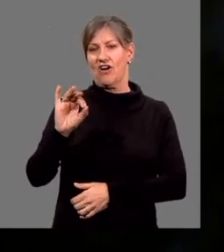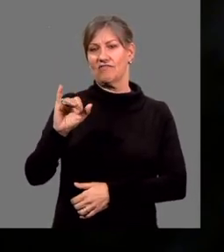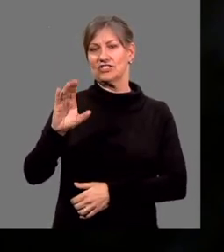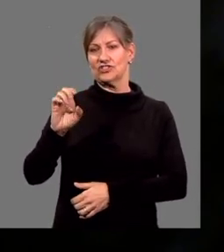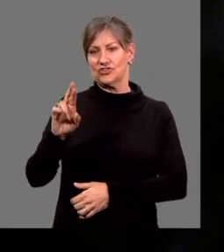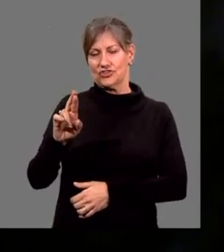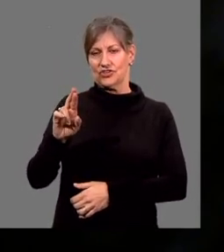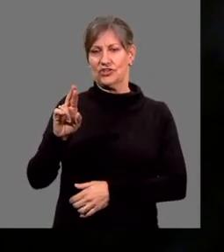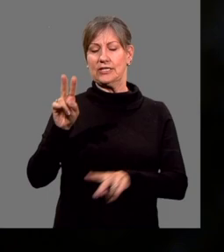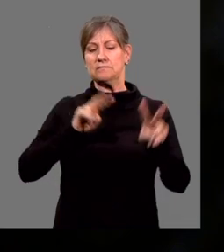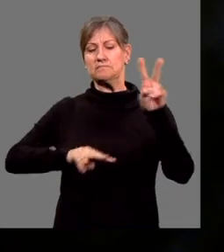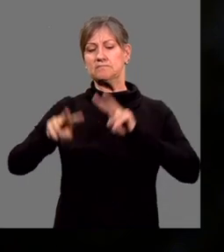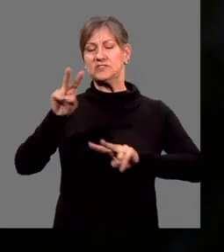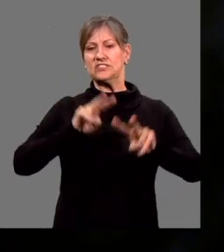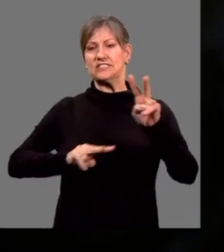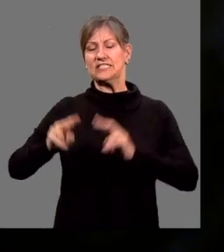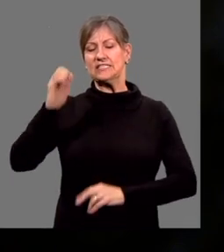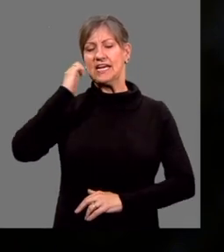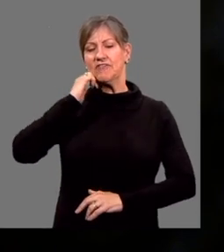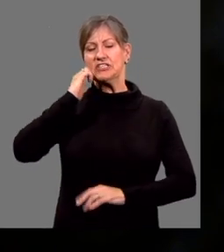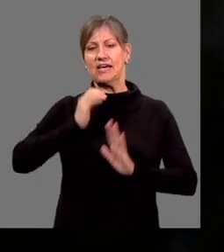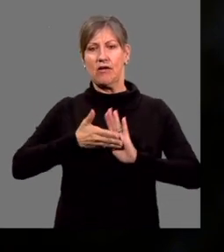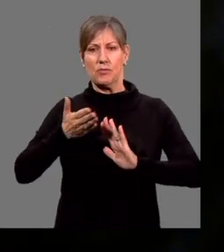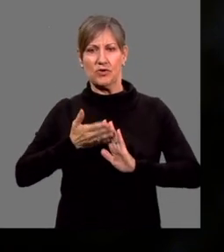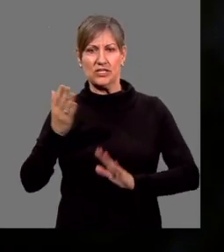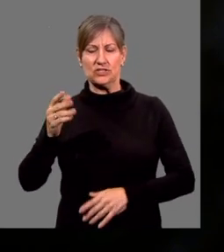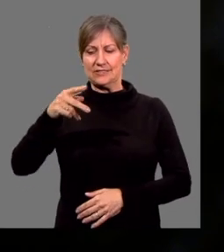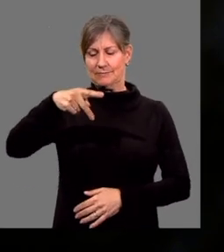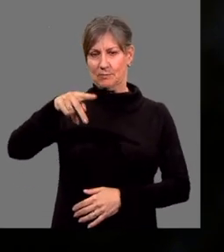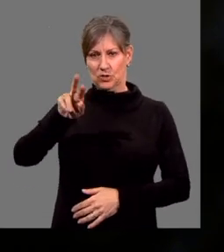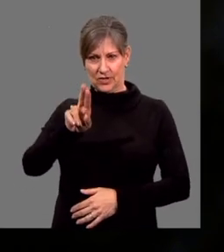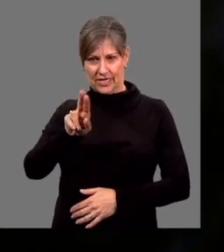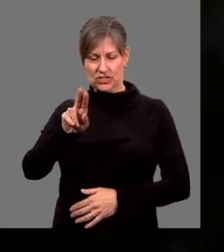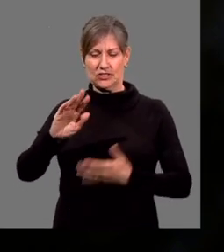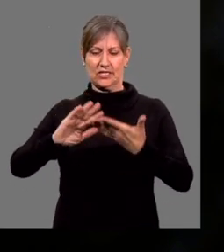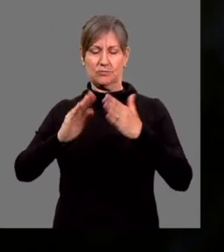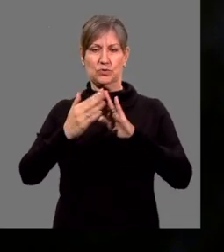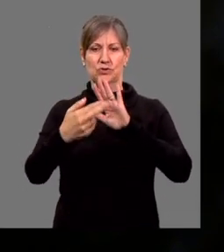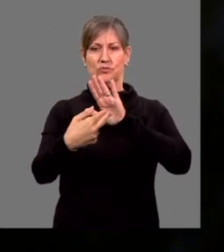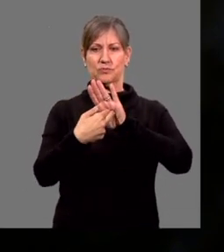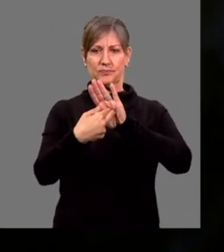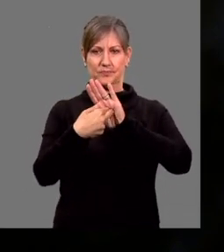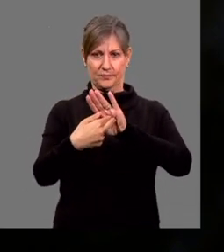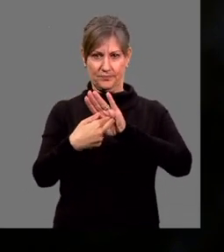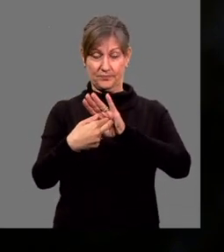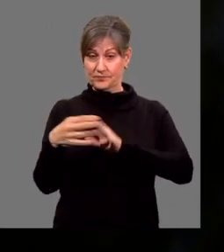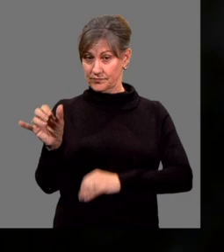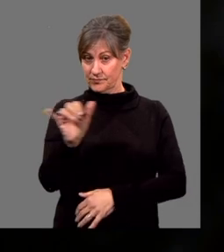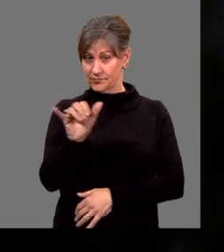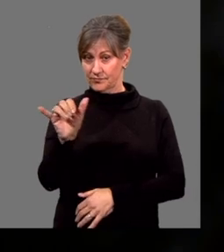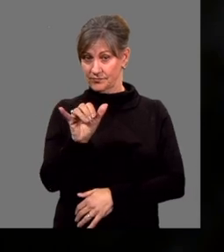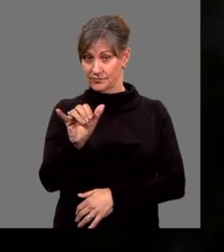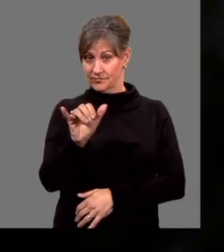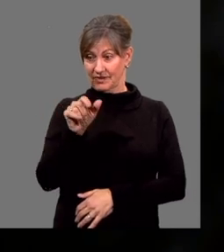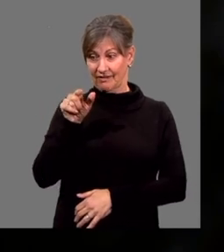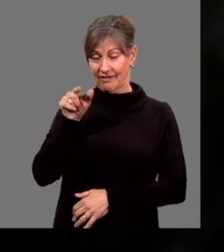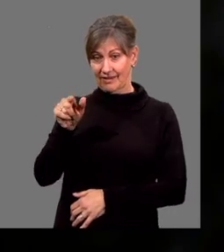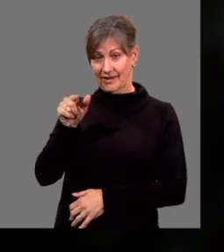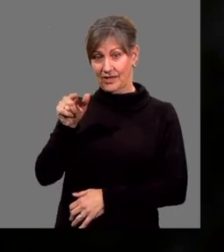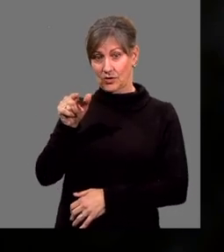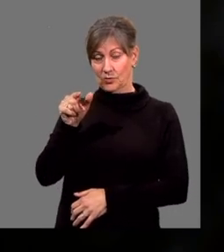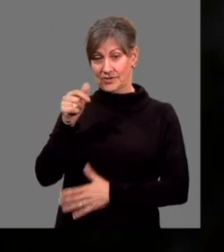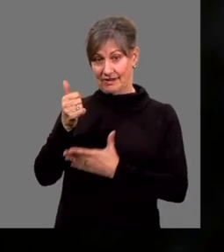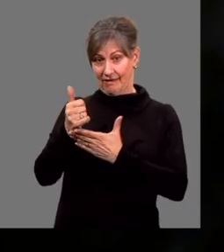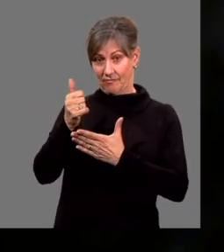He oversees the Chamber's day-to-day operations, public relations, and community representation. In addition, Stephen